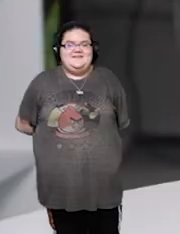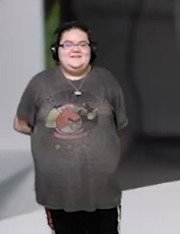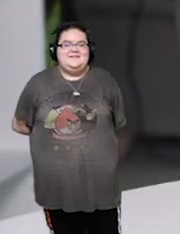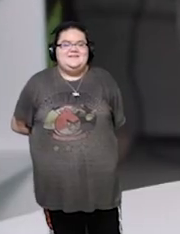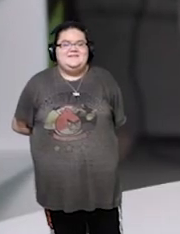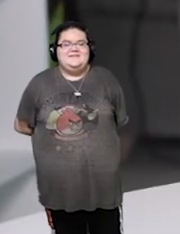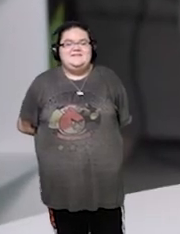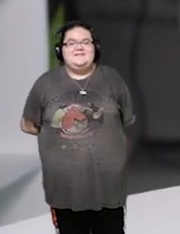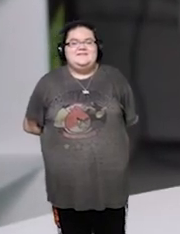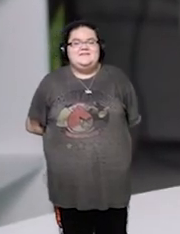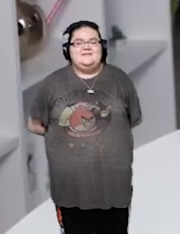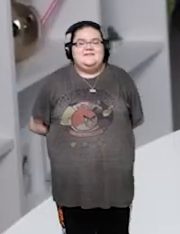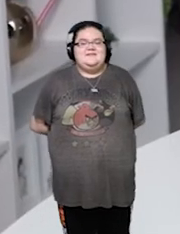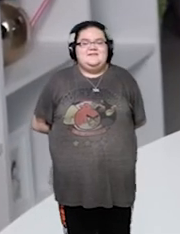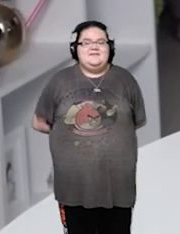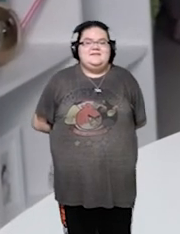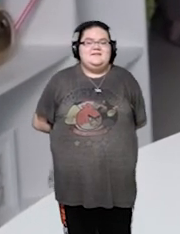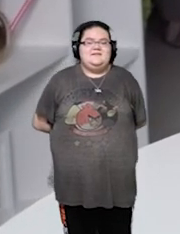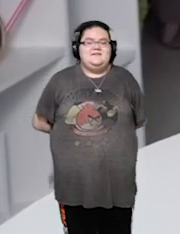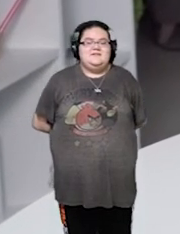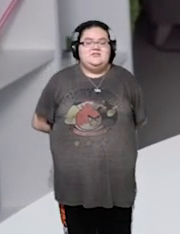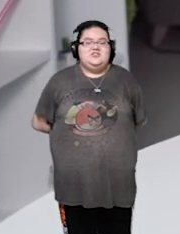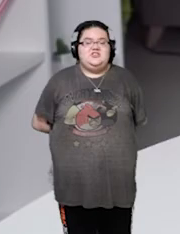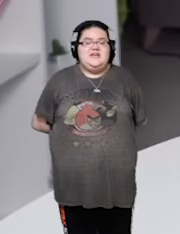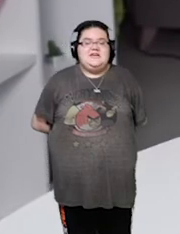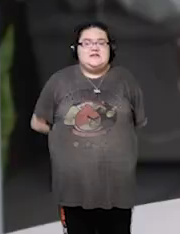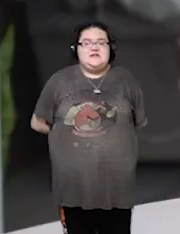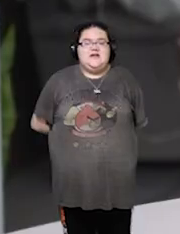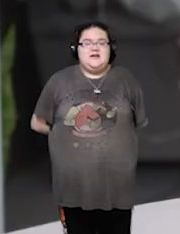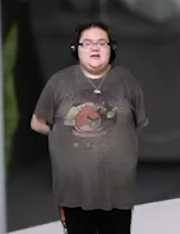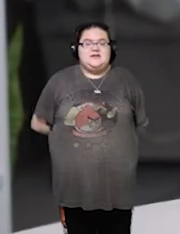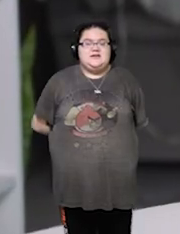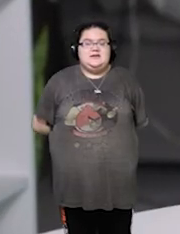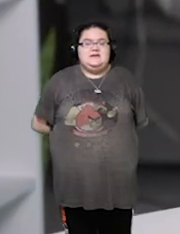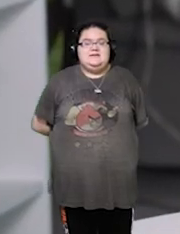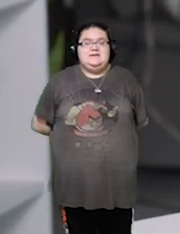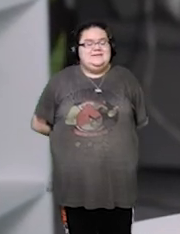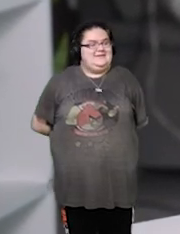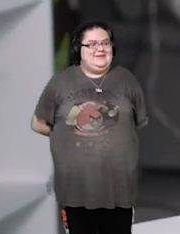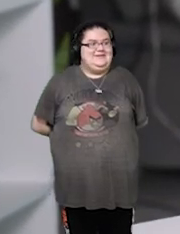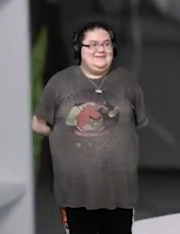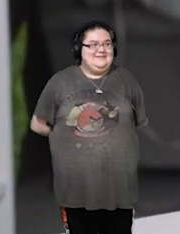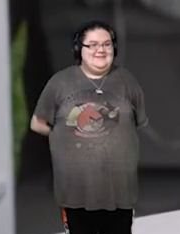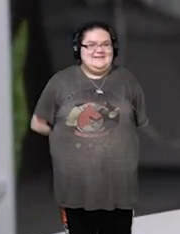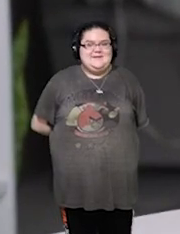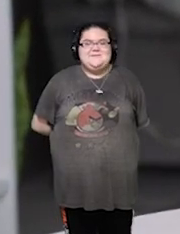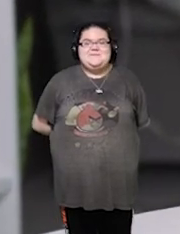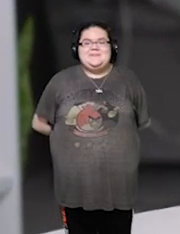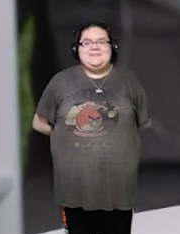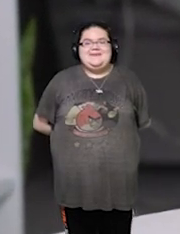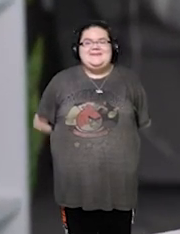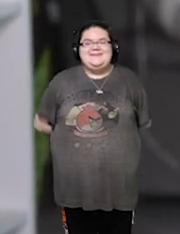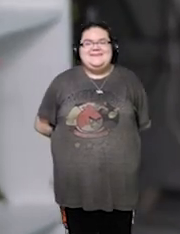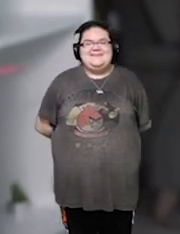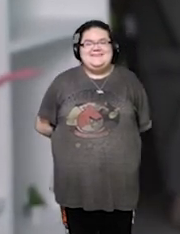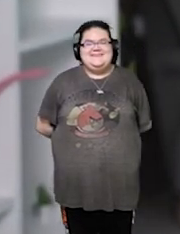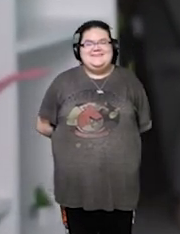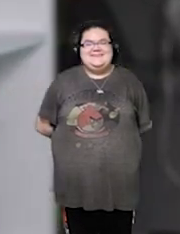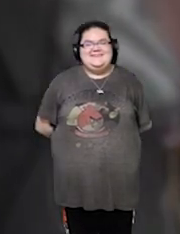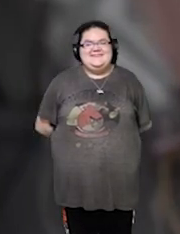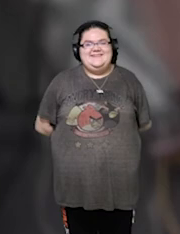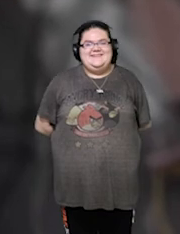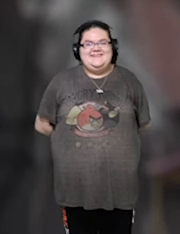from Aldi. Aldi. It's what, £60 molten brown Jesus. Russian leather candle, £60. And then Spanky